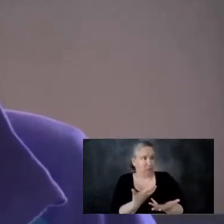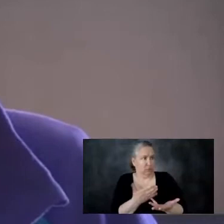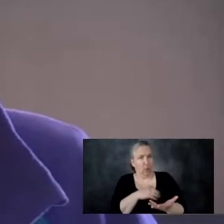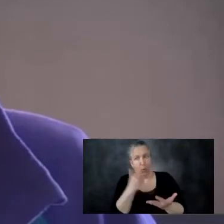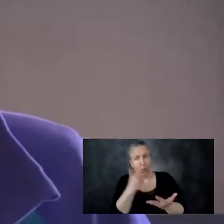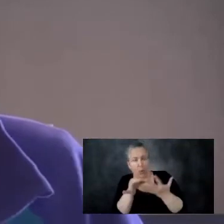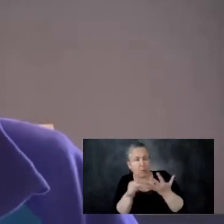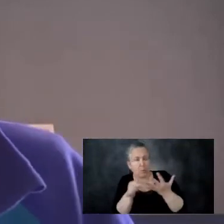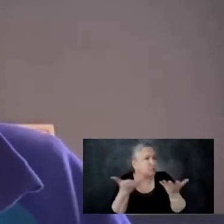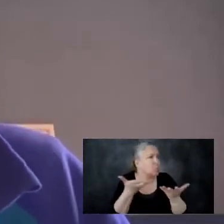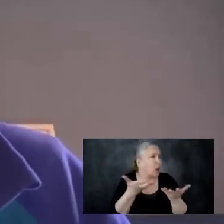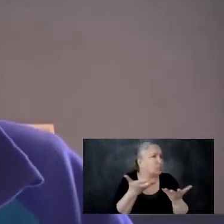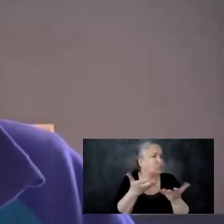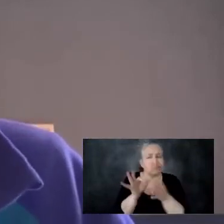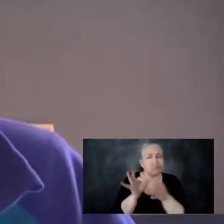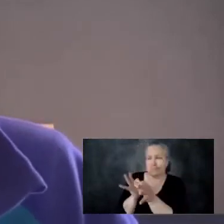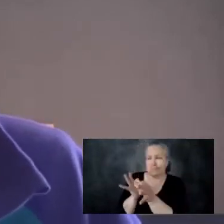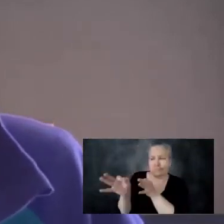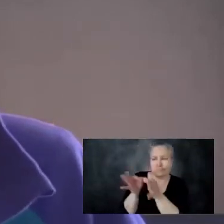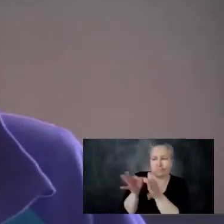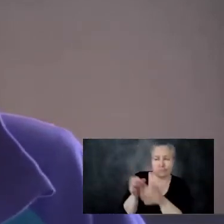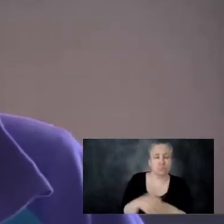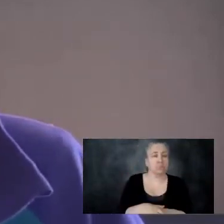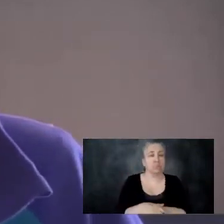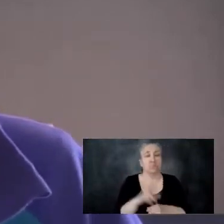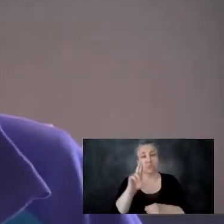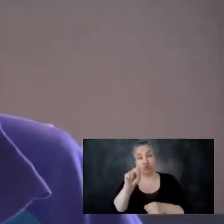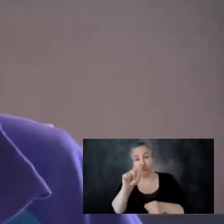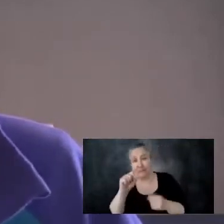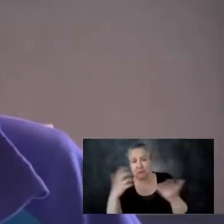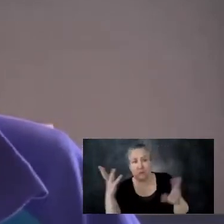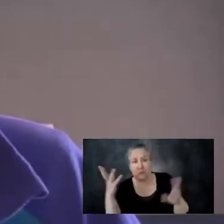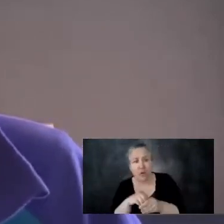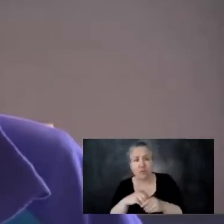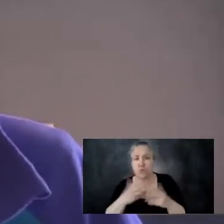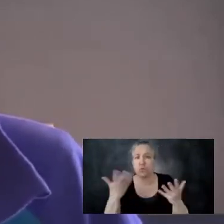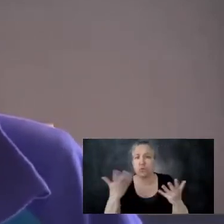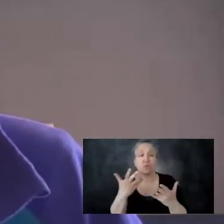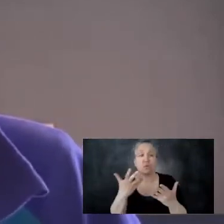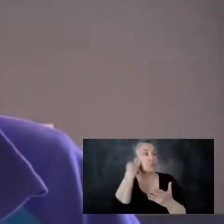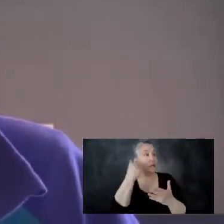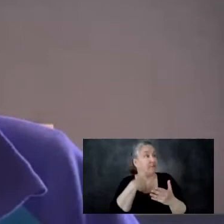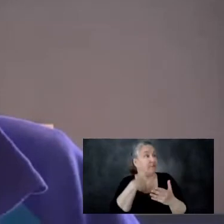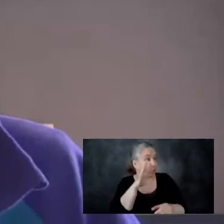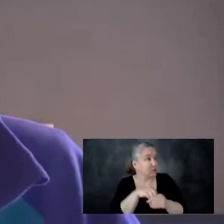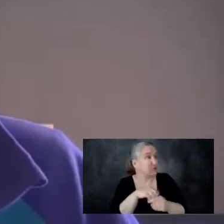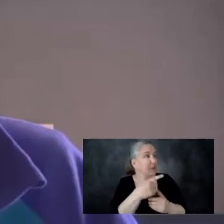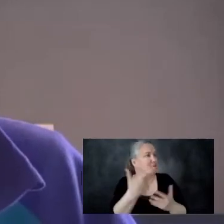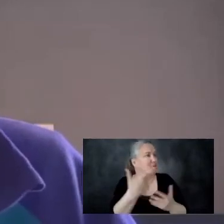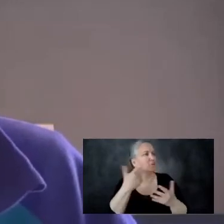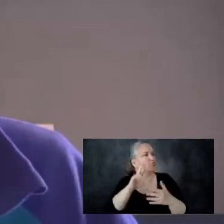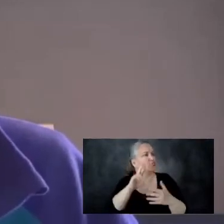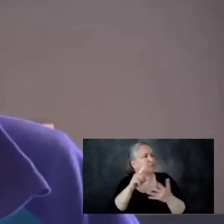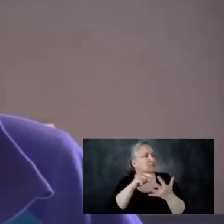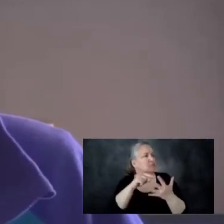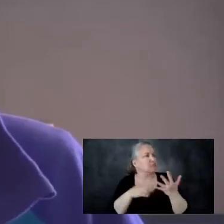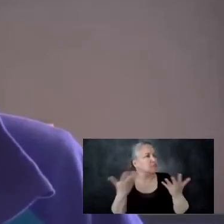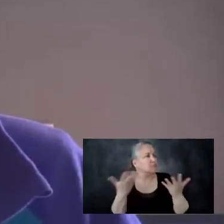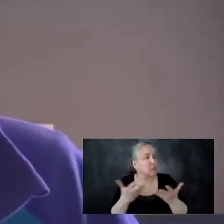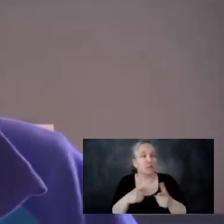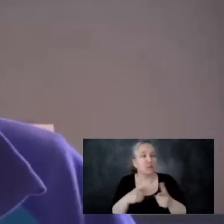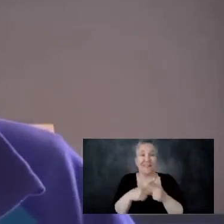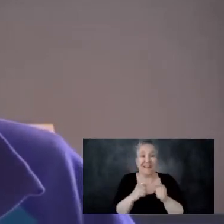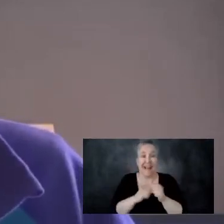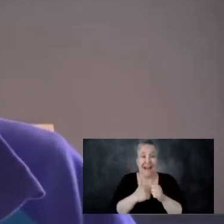other options? What are the risks when I participate on this clinical trial? And then how do I go